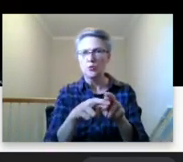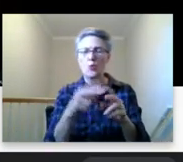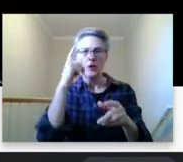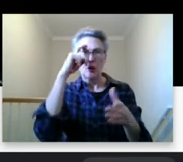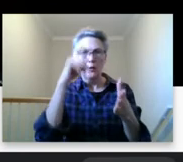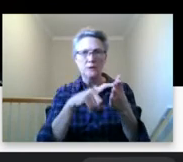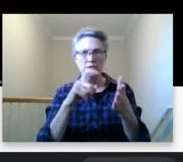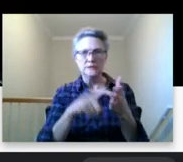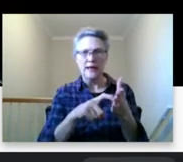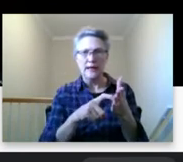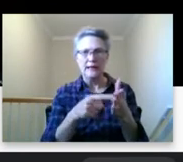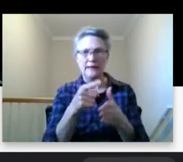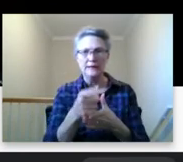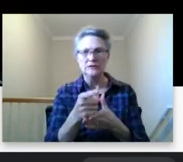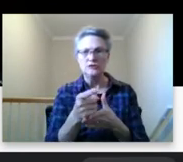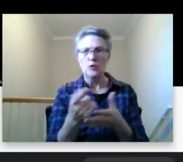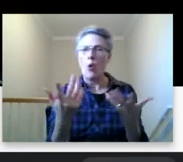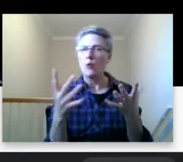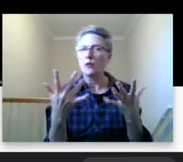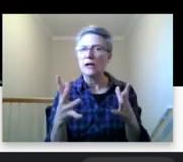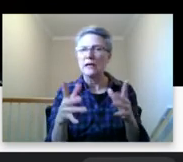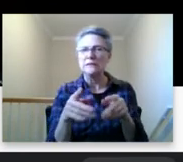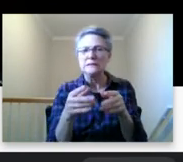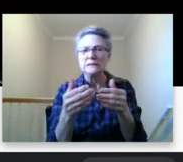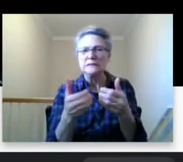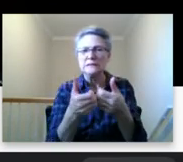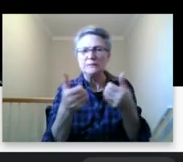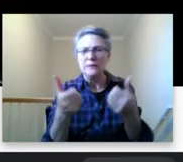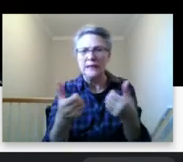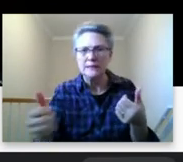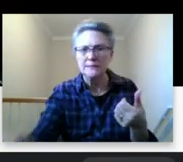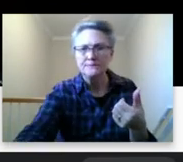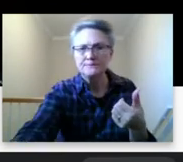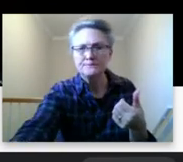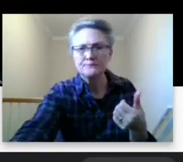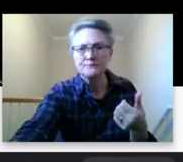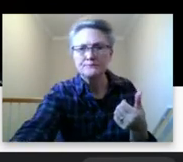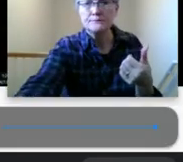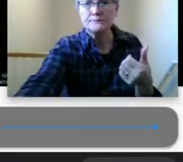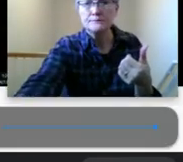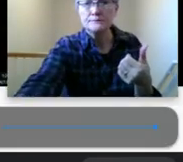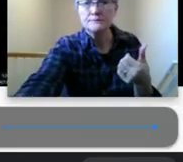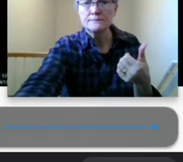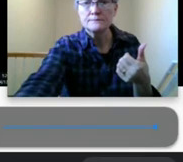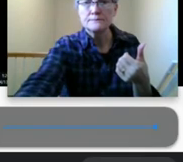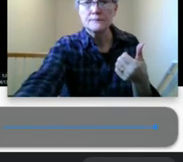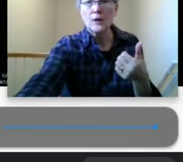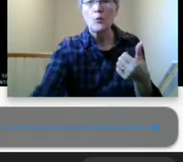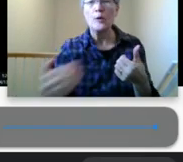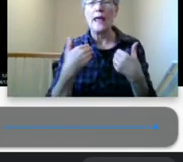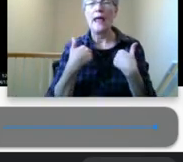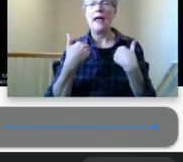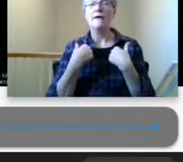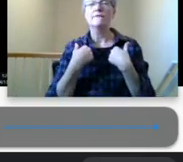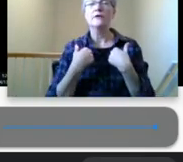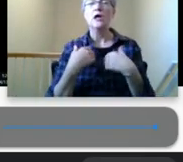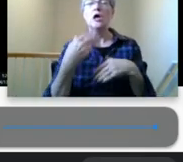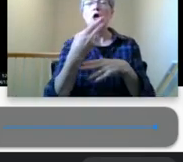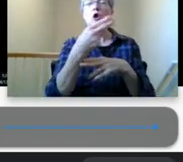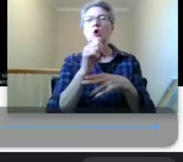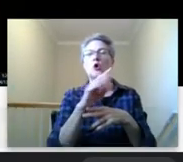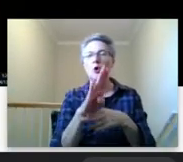in this diagram, right, it's already kind of split, right? Here's our herb garden in this section down below, and here's our rose garden up